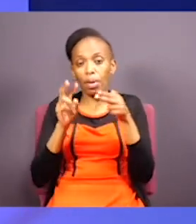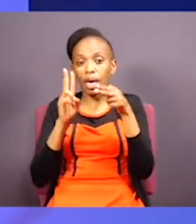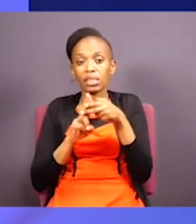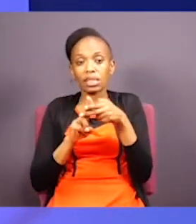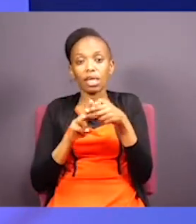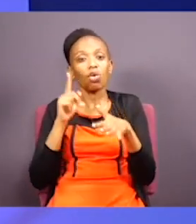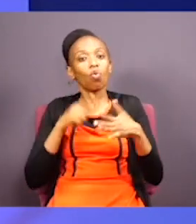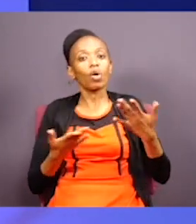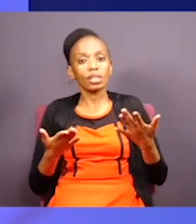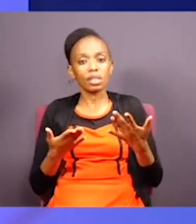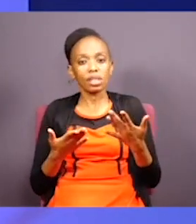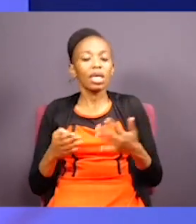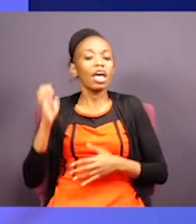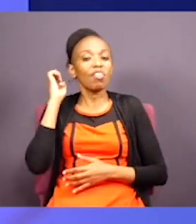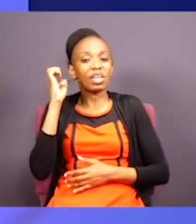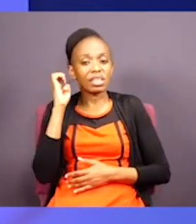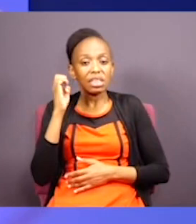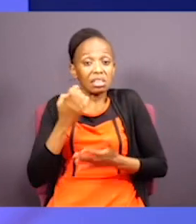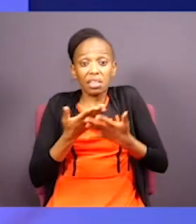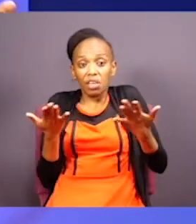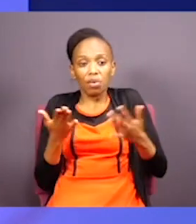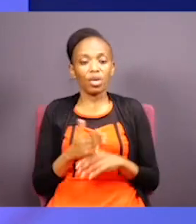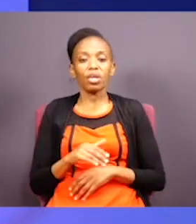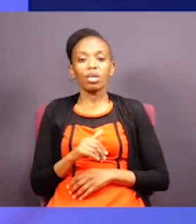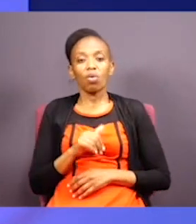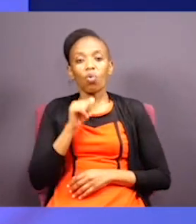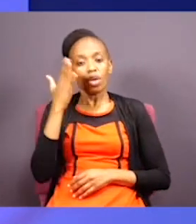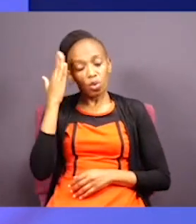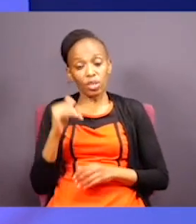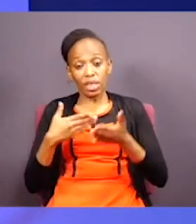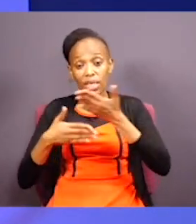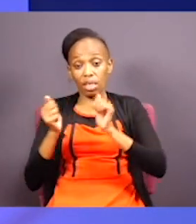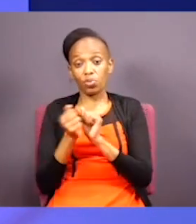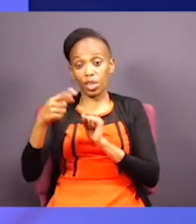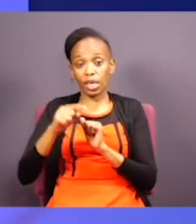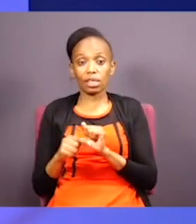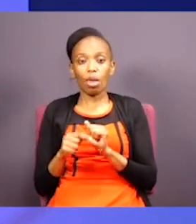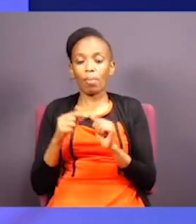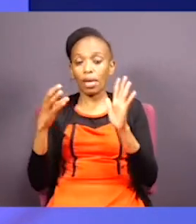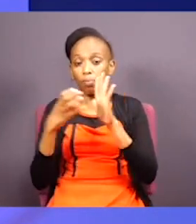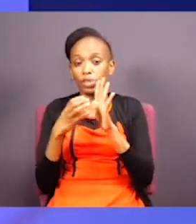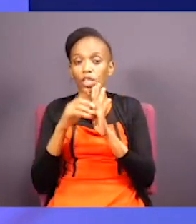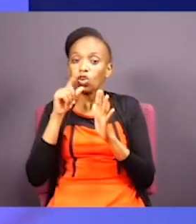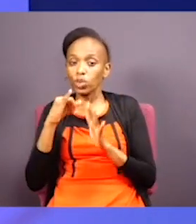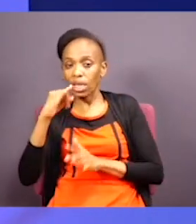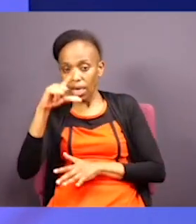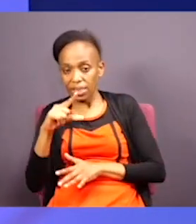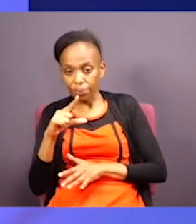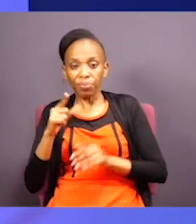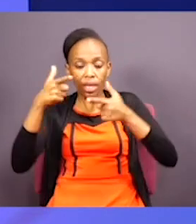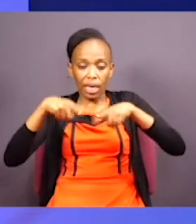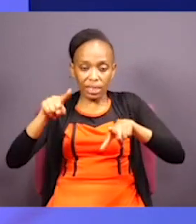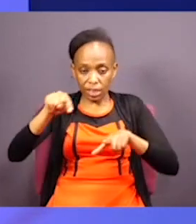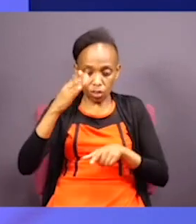day is Evangelize Anyway. Why not engage with us by posting on Twitter, on Instagram? Let us know your